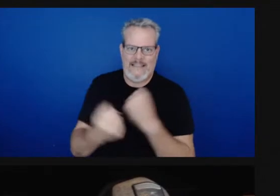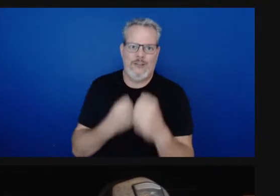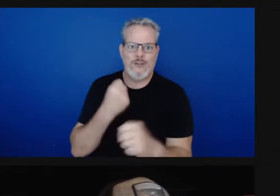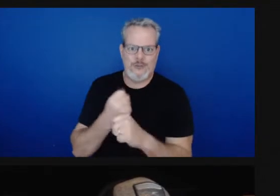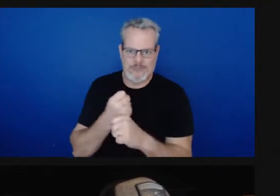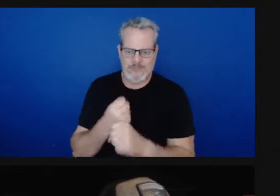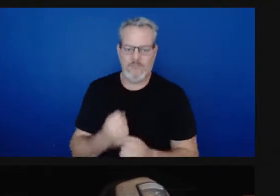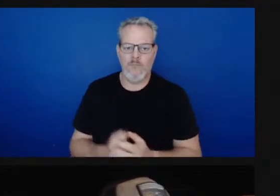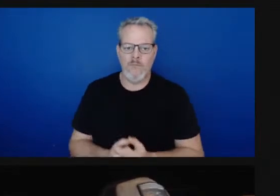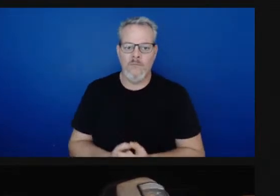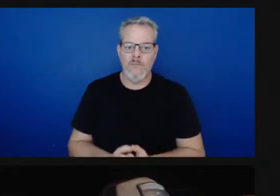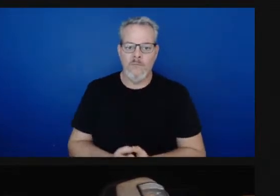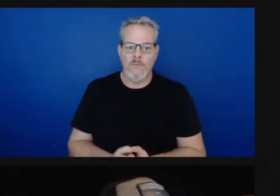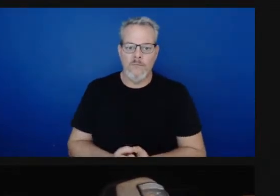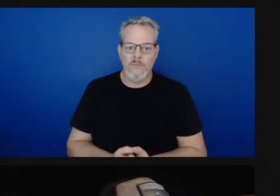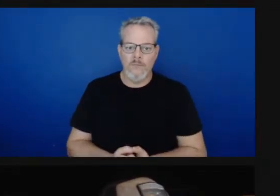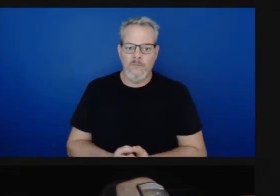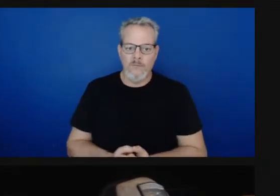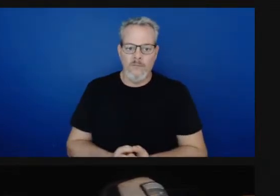So